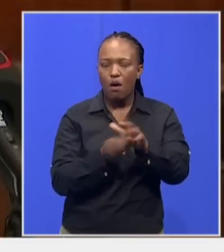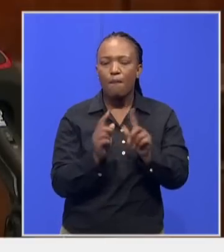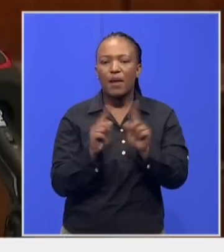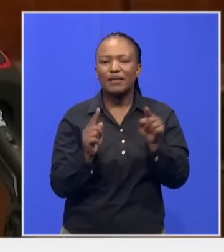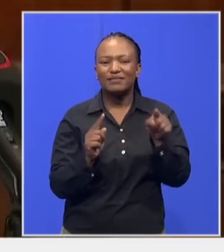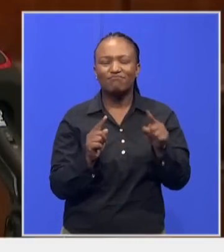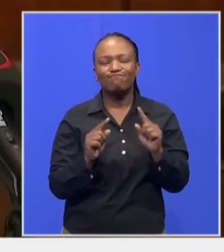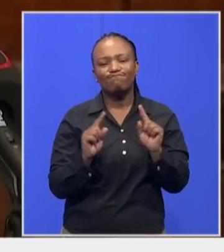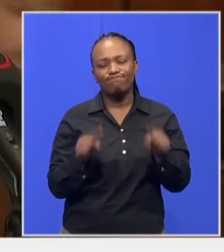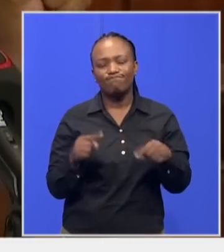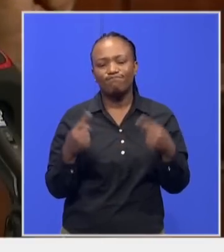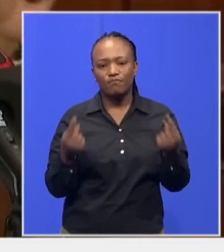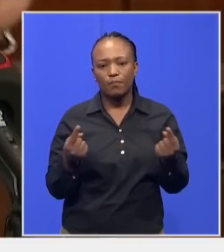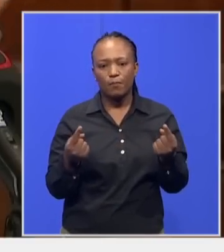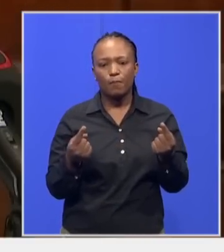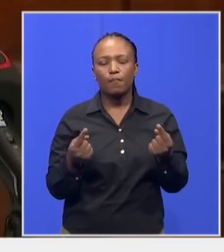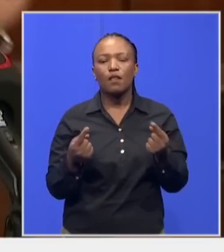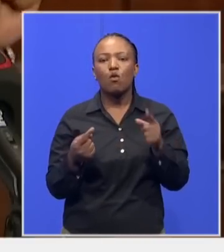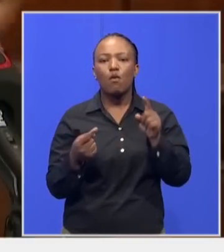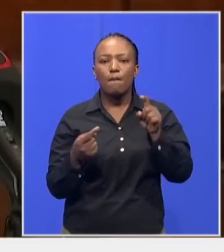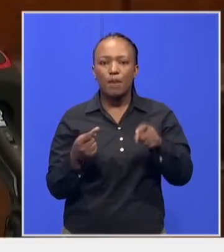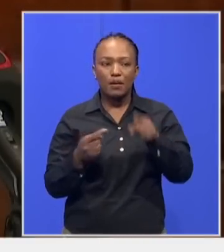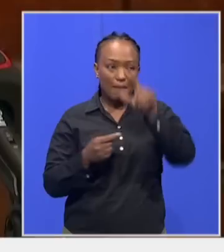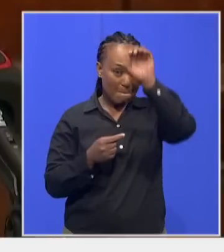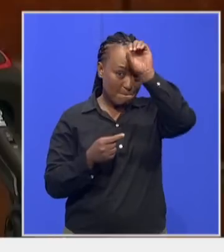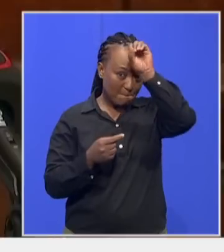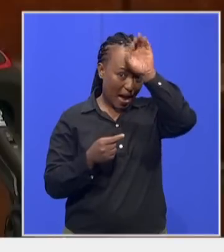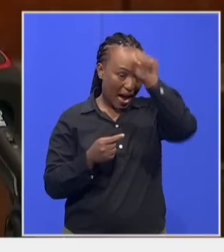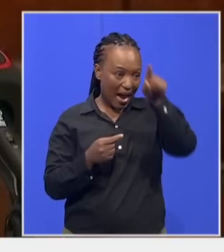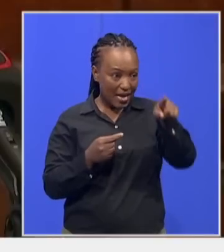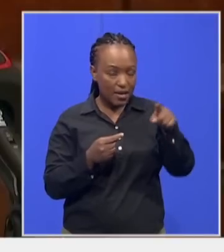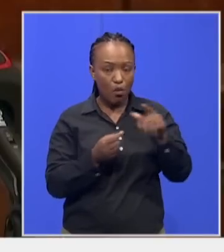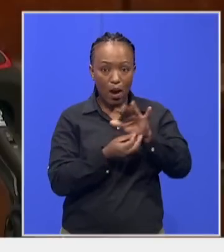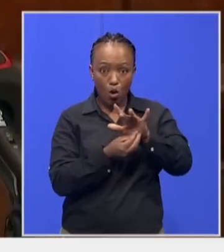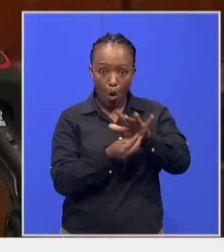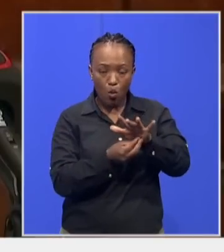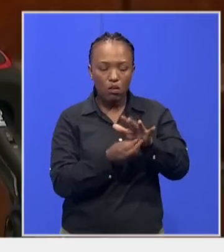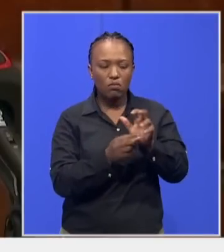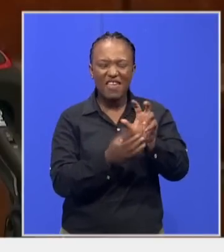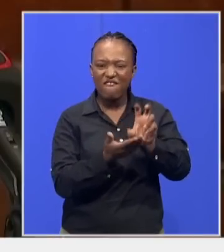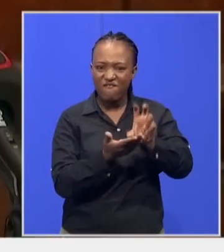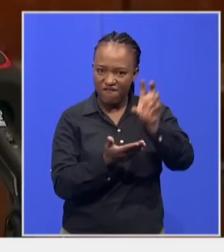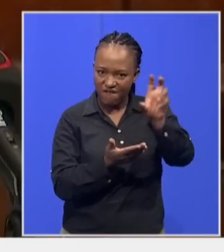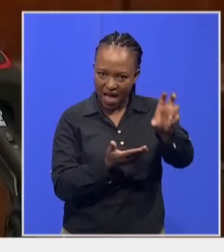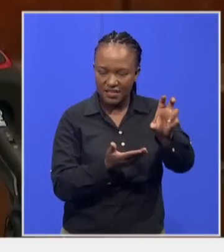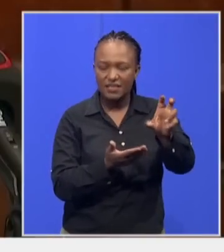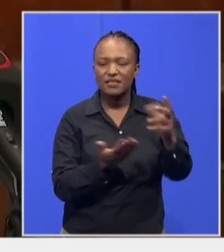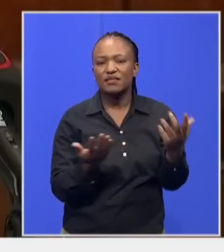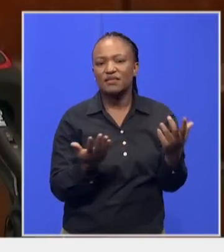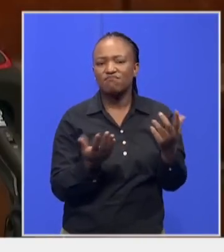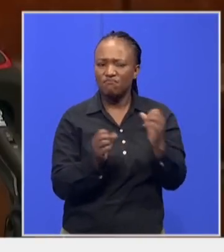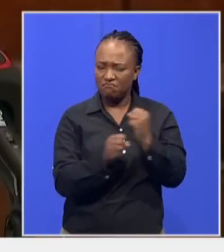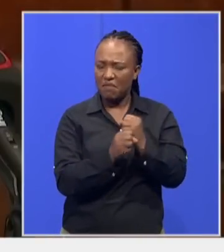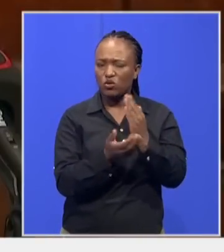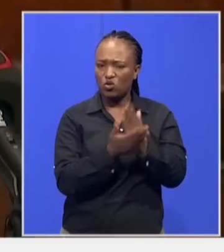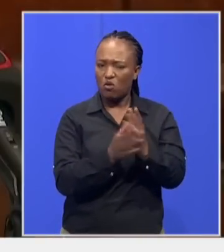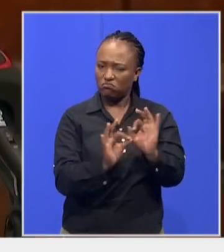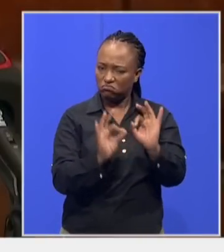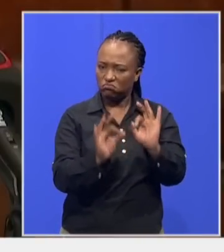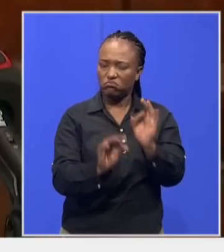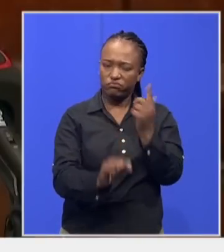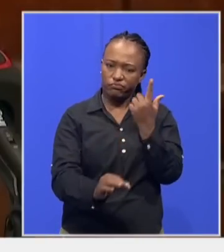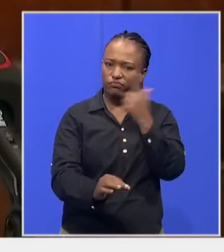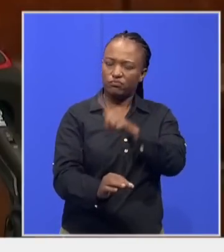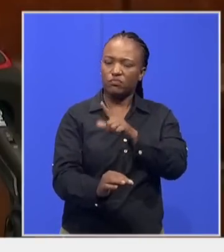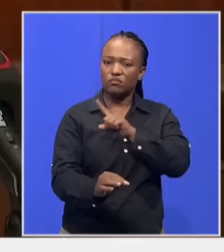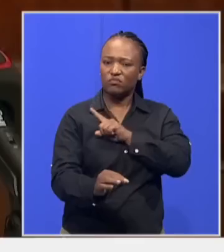ensure that we invest in the mines that are bringing us coal. Some of these coal mines are what we call cost